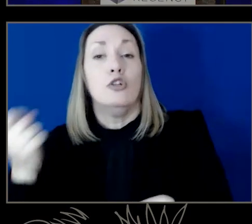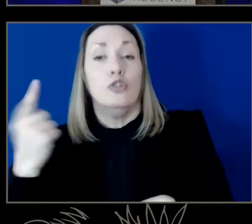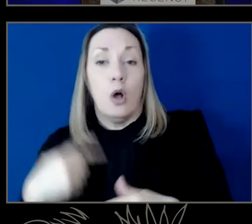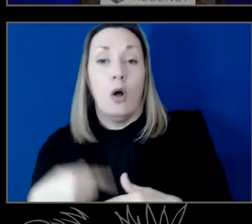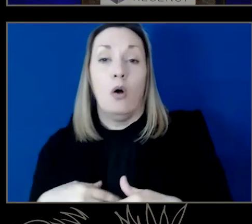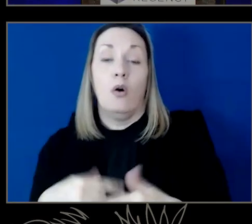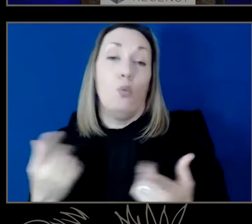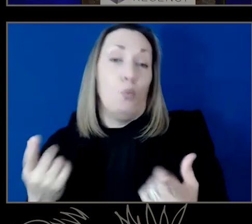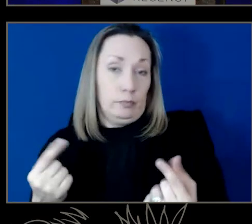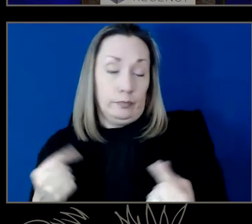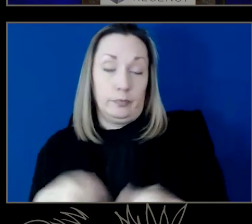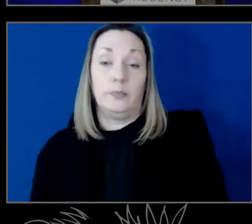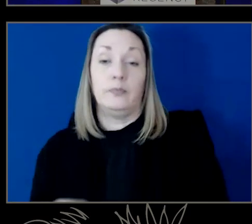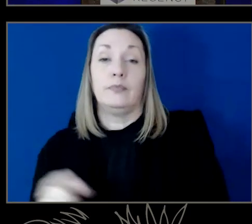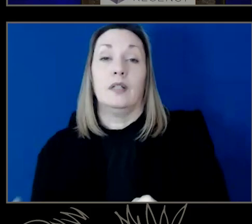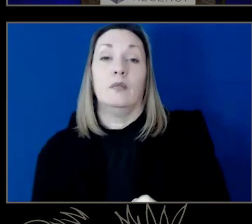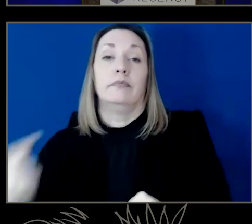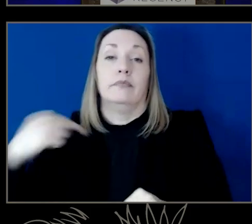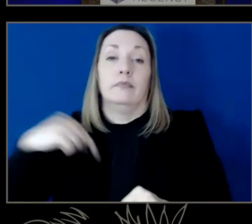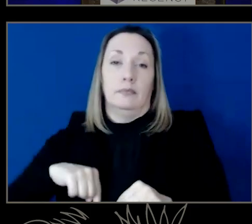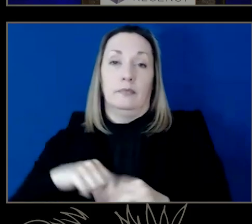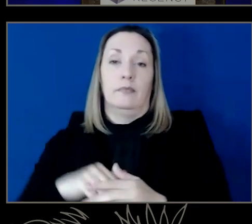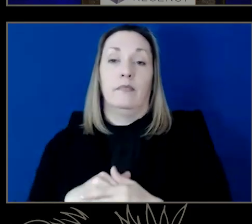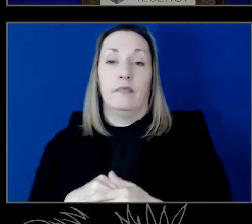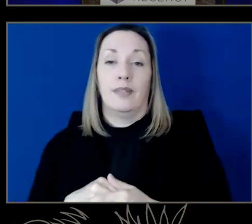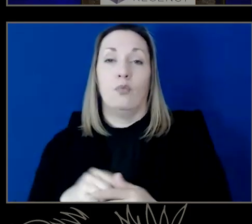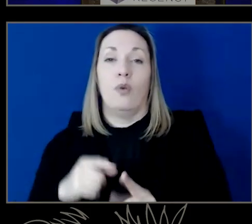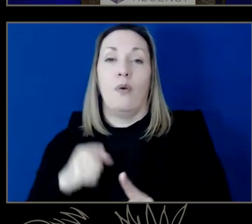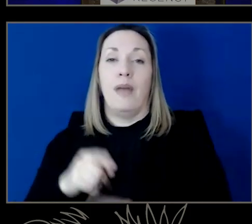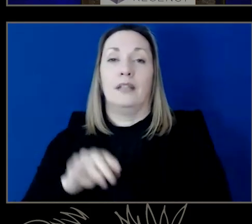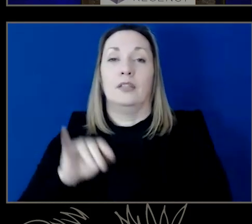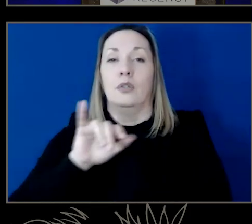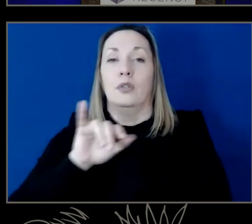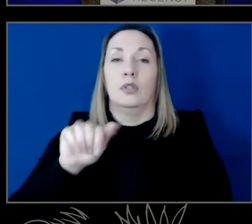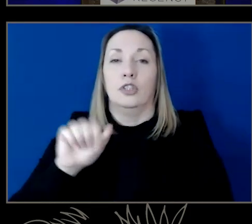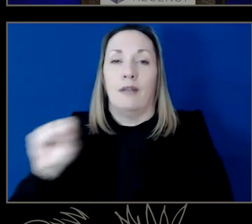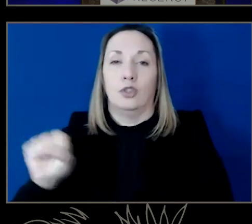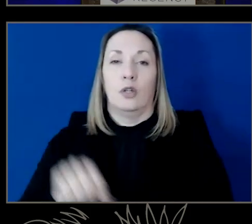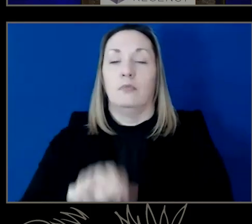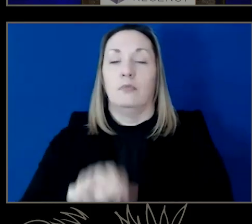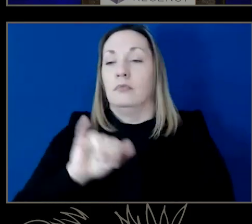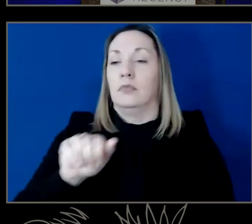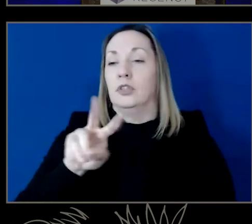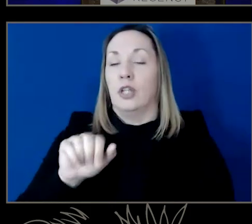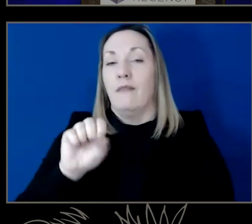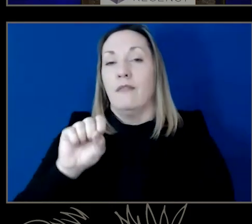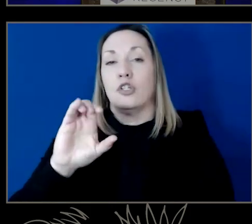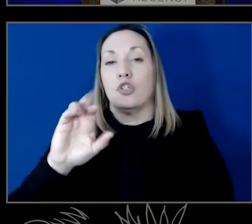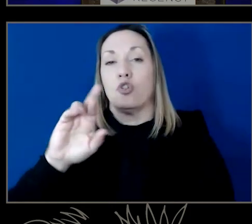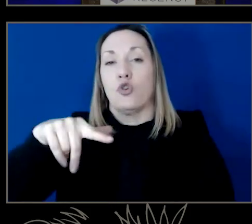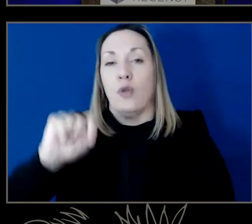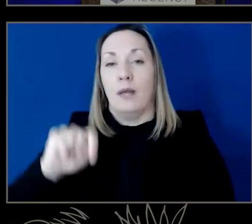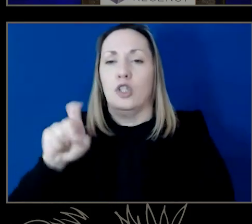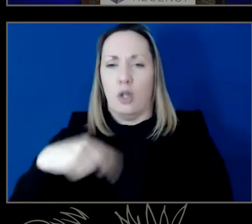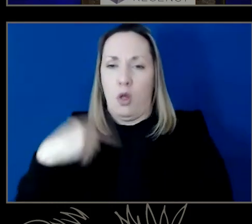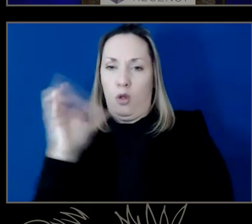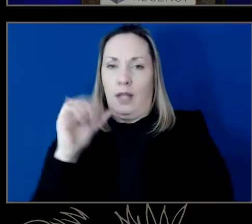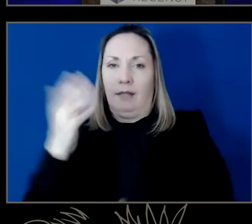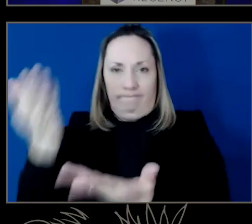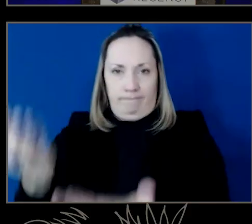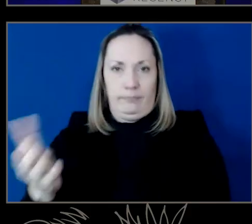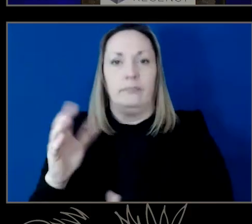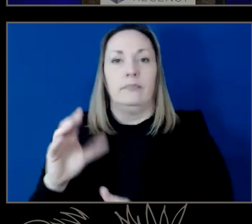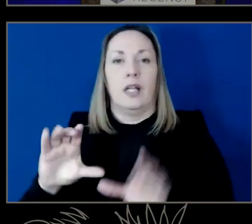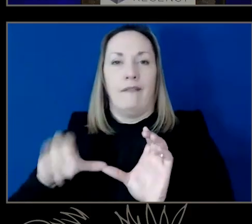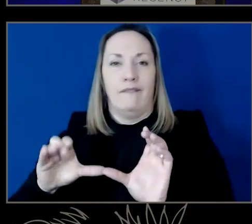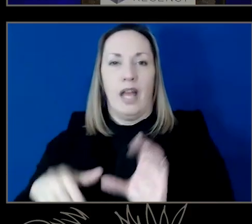this approach. We went back a step and we put it back in JavaScript because this is where your routing kind of should be. It should be this kind of config. So the way this works is this is